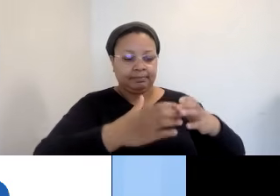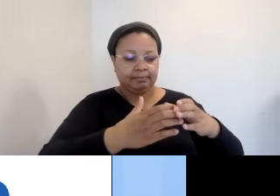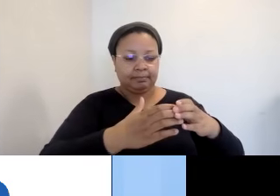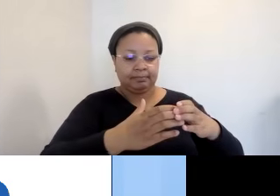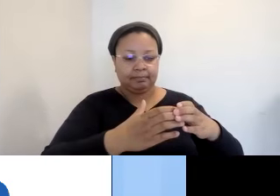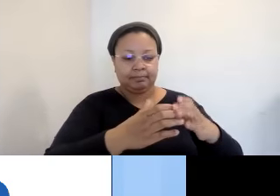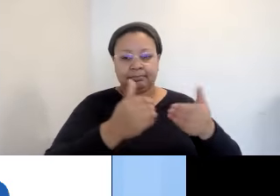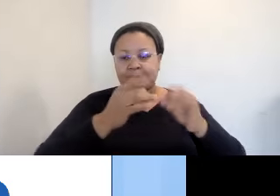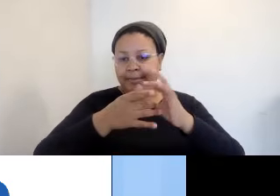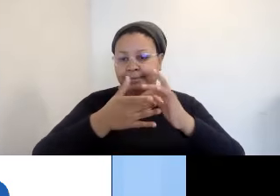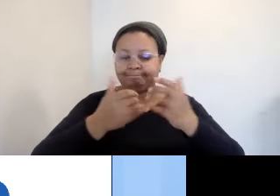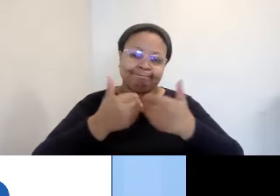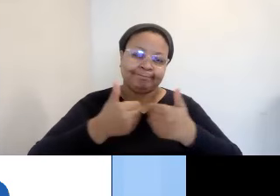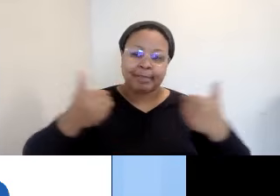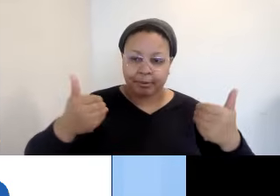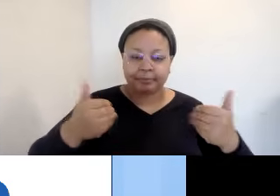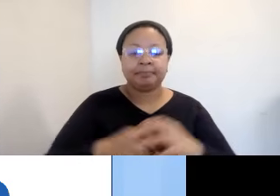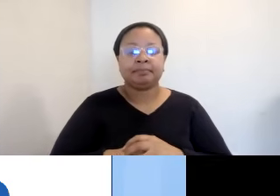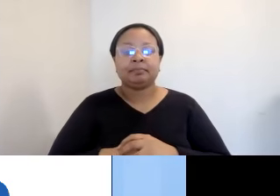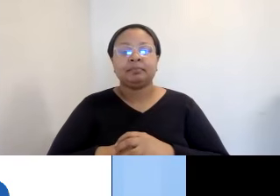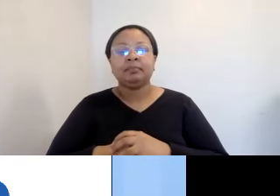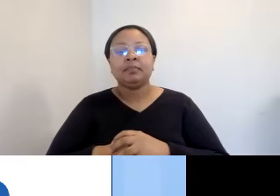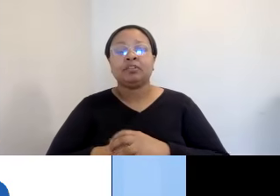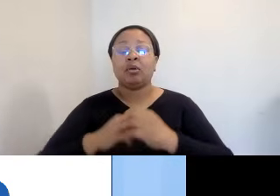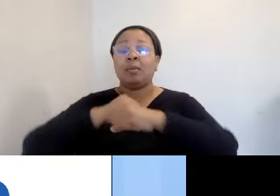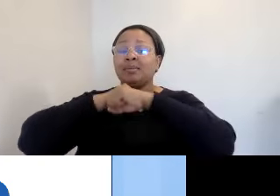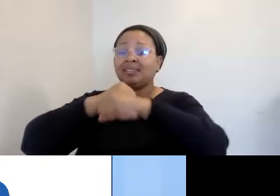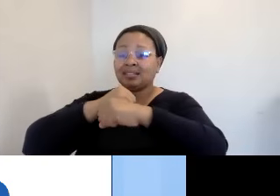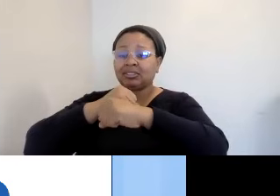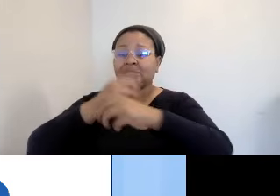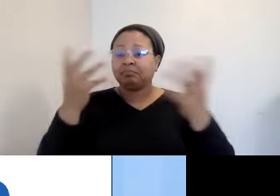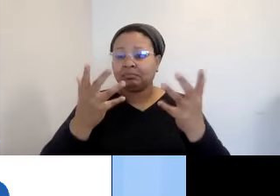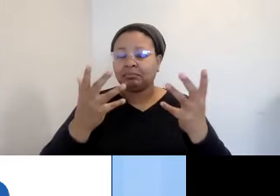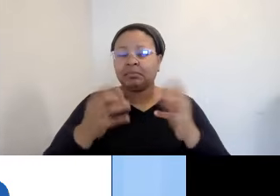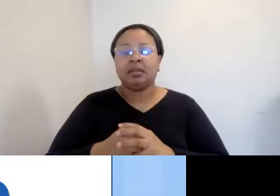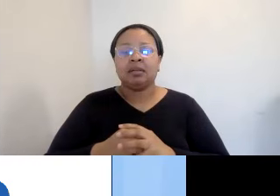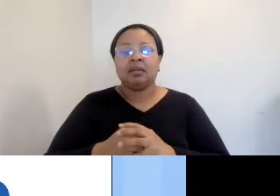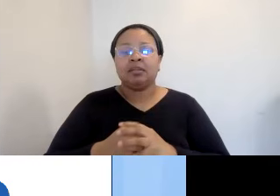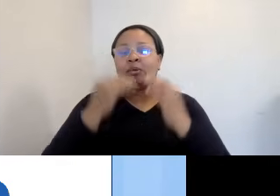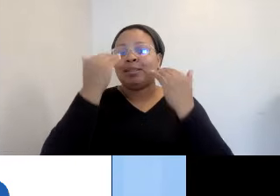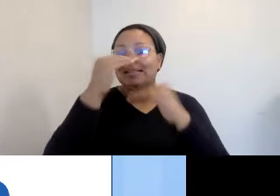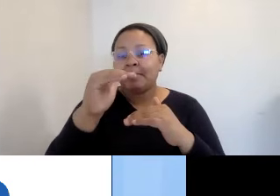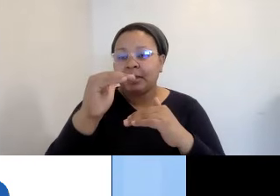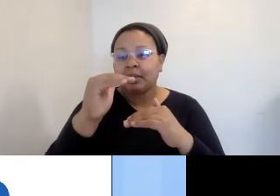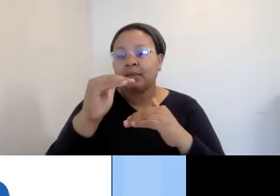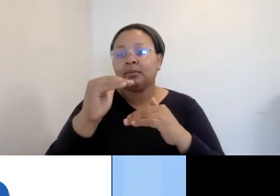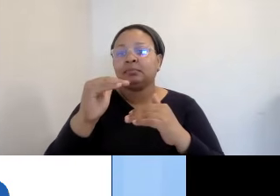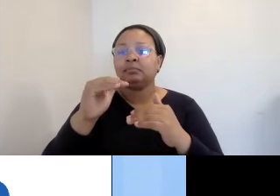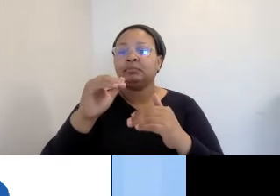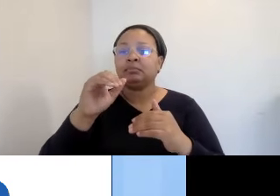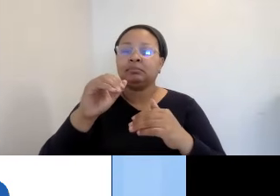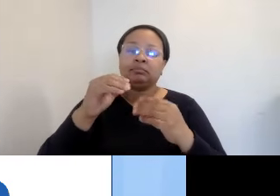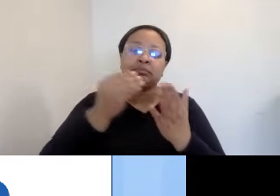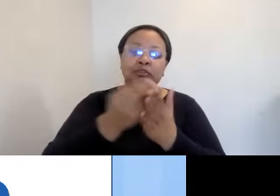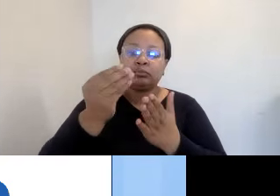account. Protection safeguards, like I mentioned earlier. Limiting our merchants. So if you have